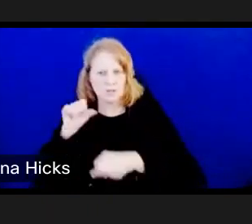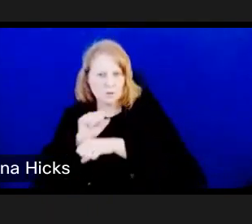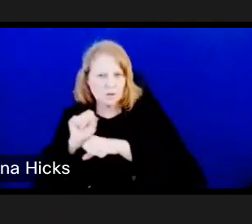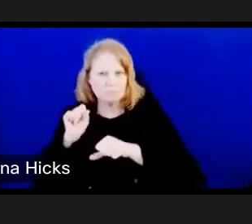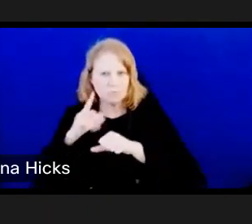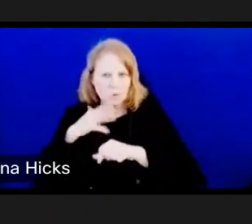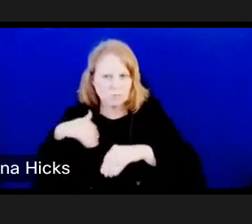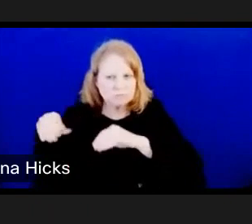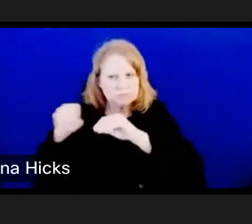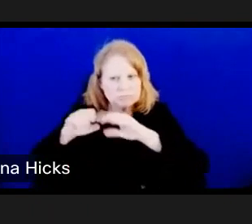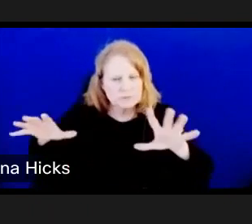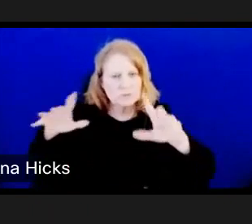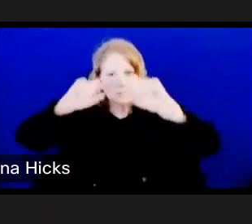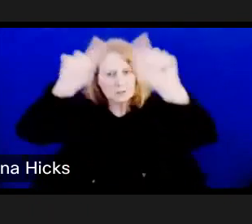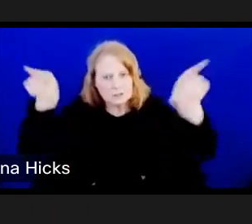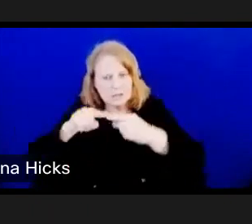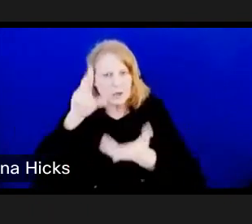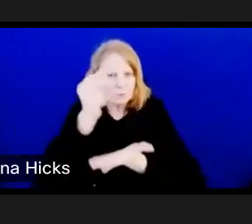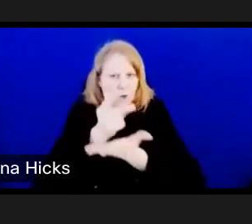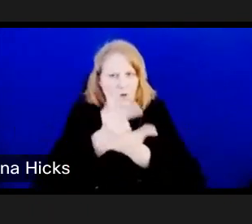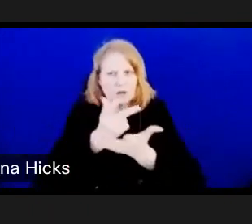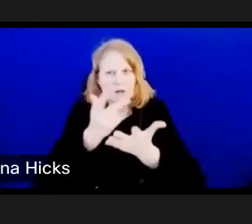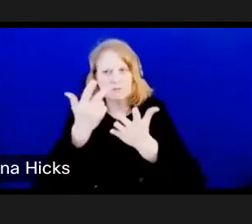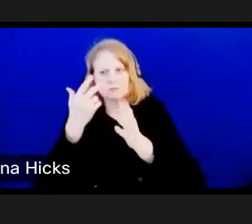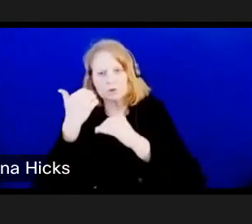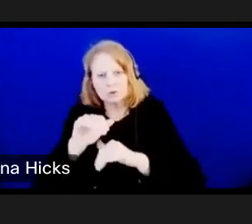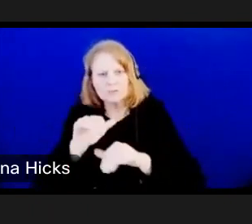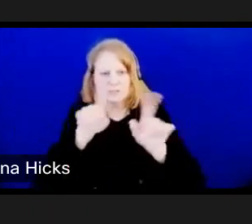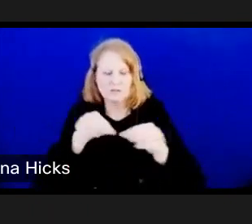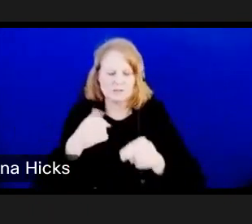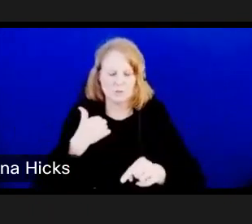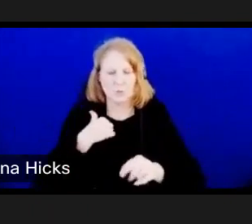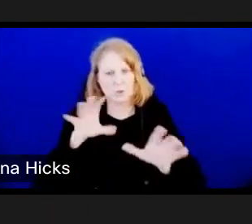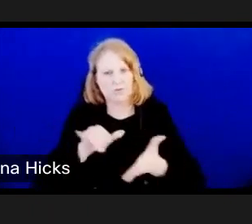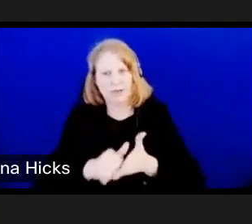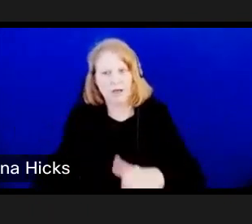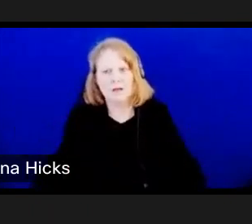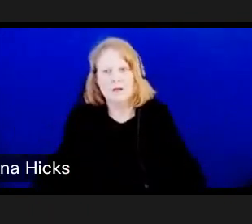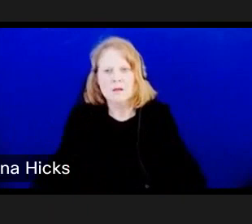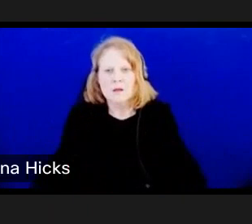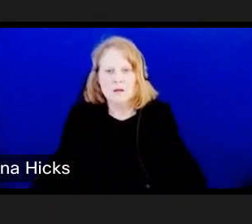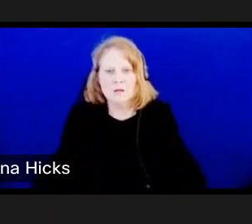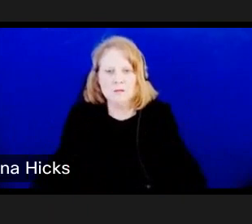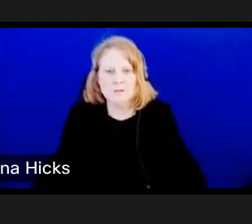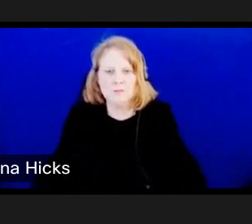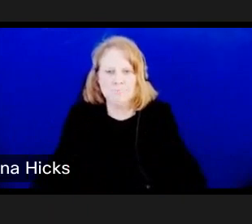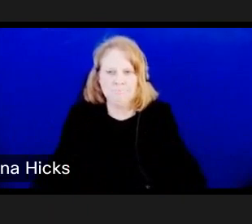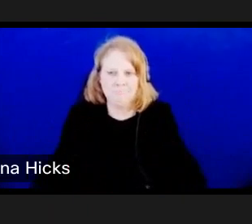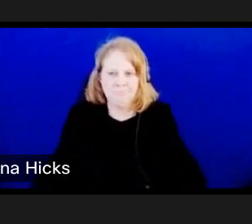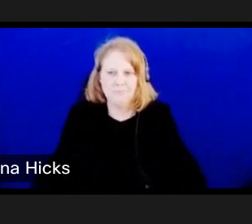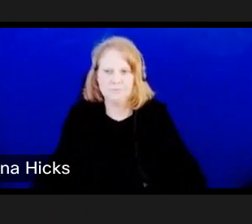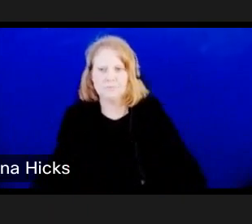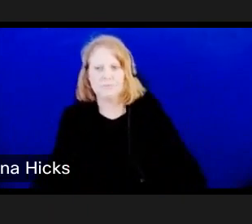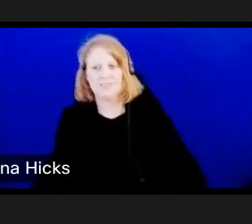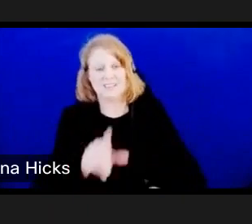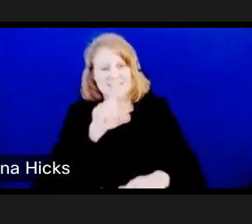the no parking signs or the parking restriction signs. That's something that we do. And then DPW is the agency that actually does the enforcement